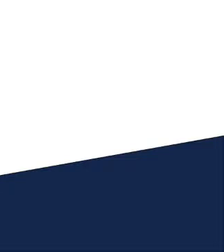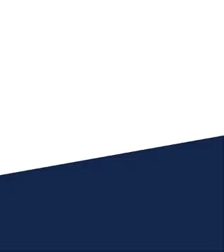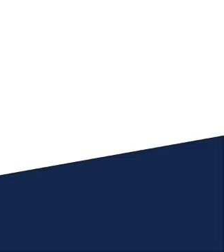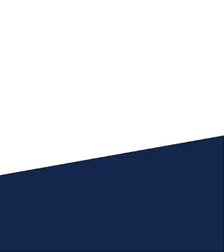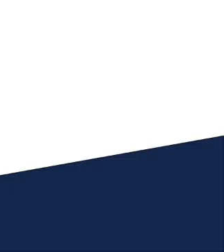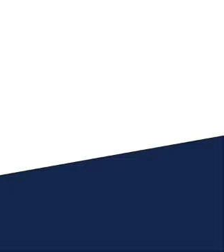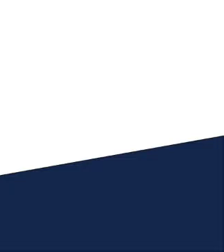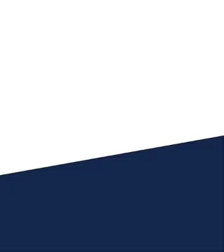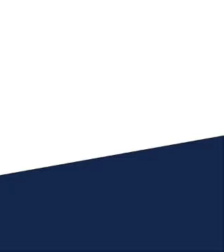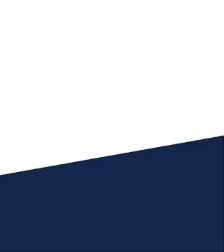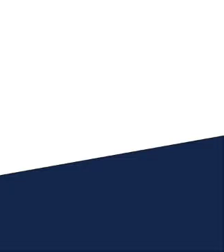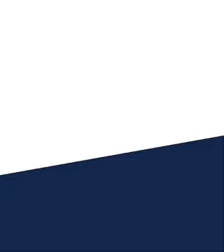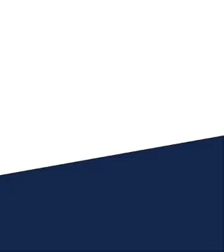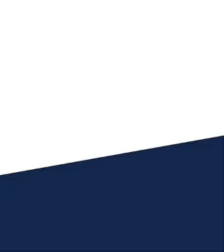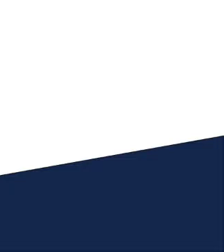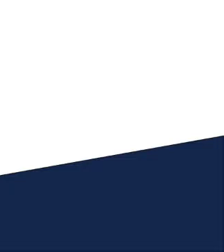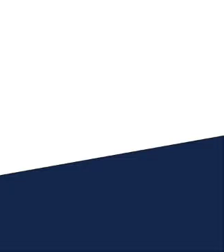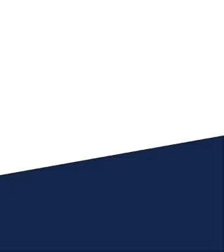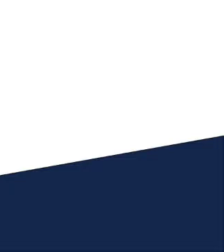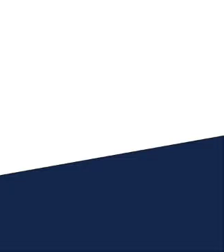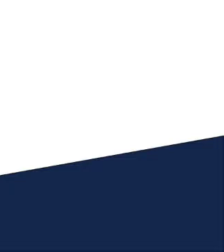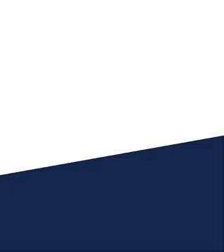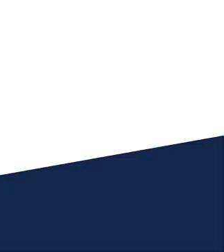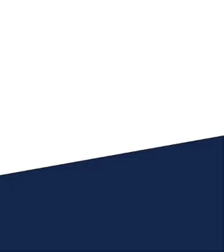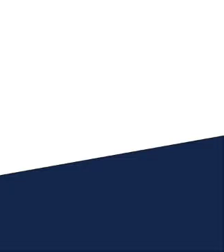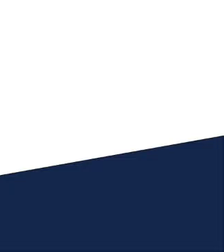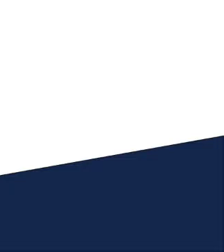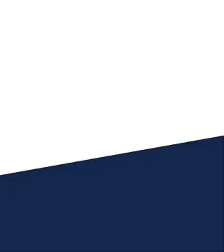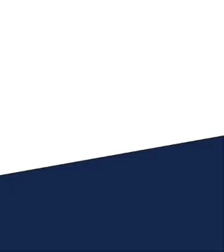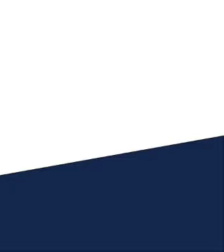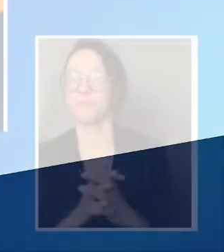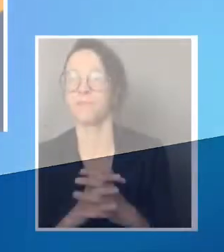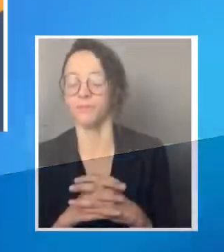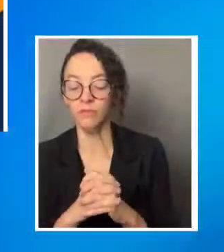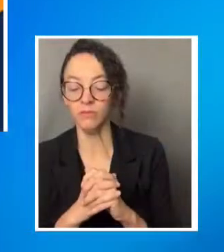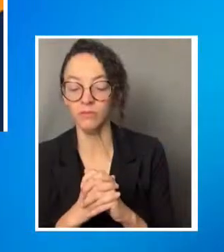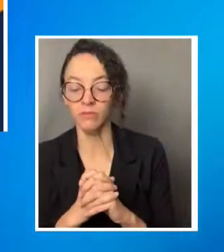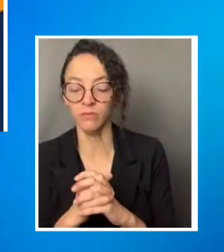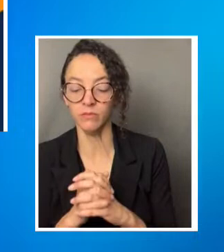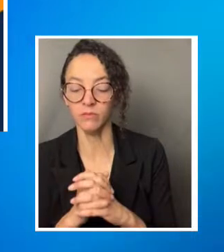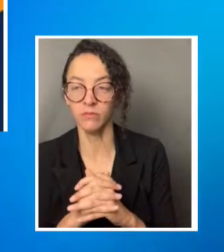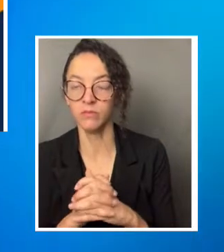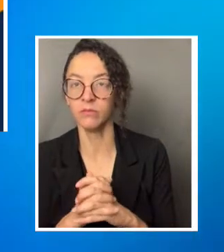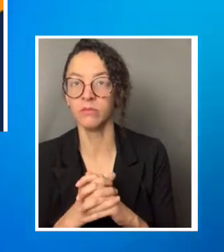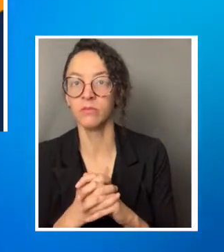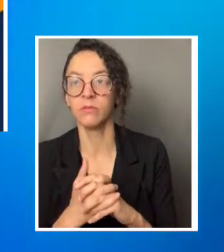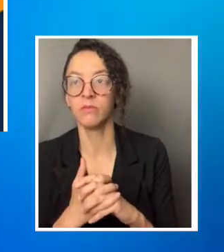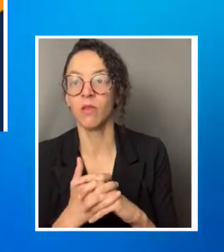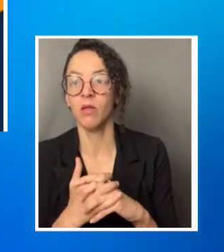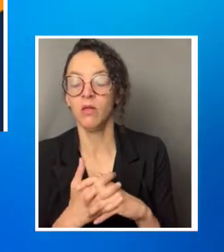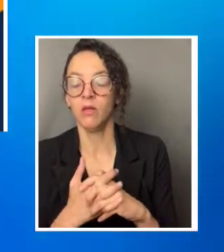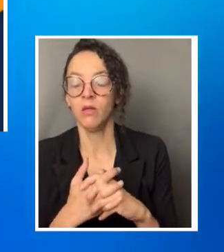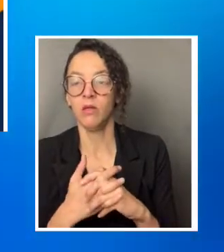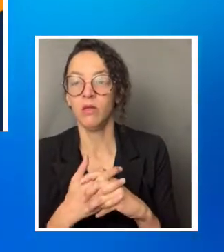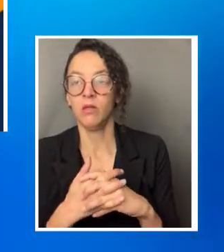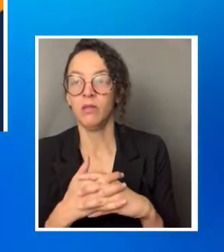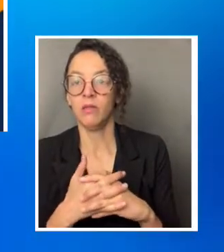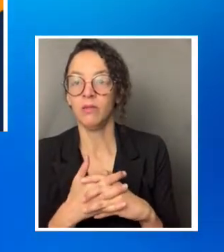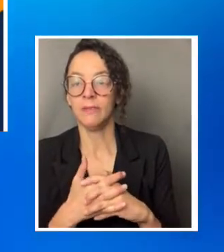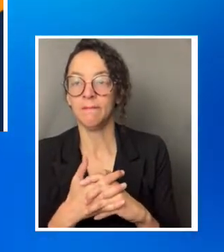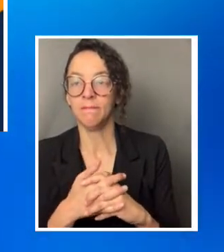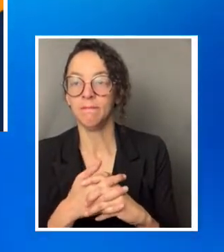I'm going to give it a few seconds. Are you gonna, Emily, prompt them to Yes. look to the Yeah. right? Oh,